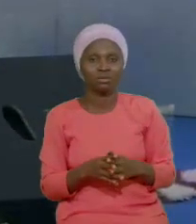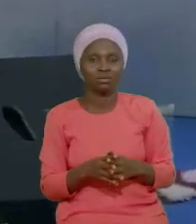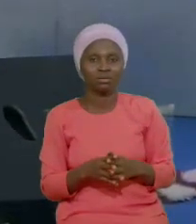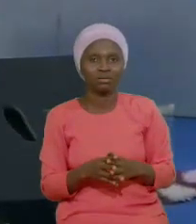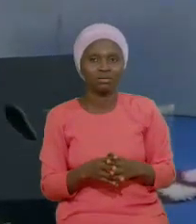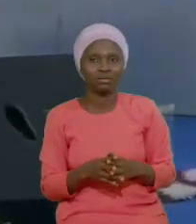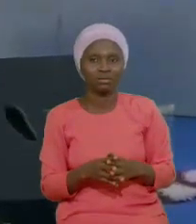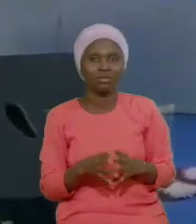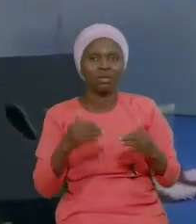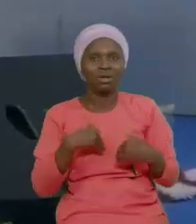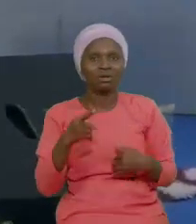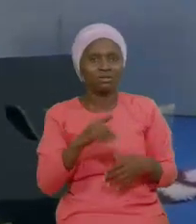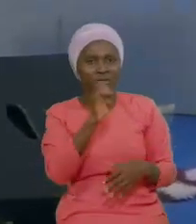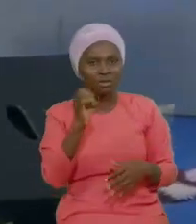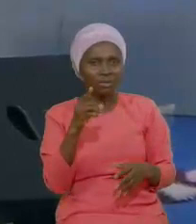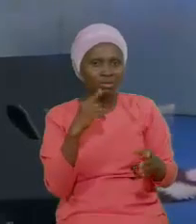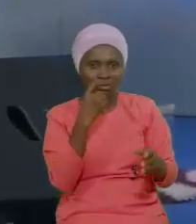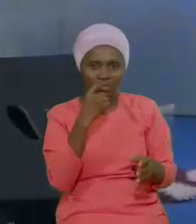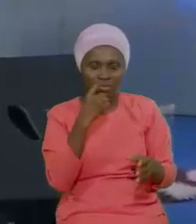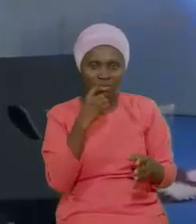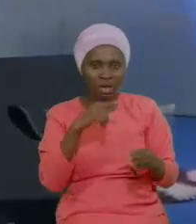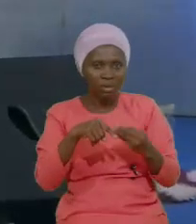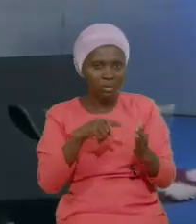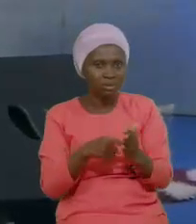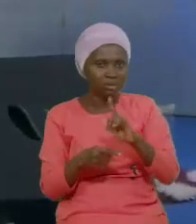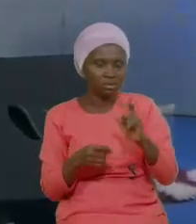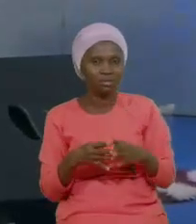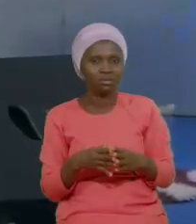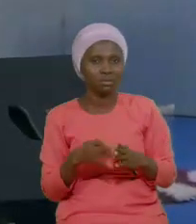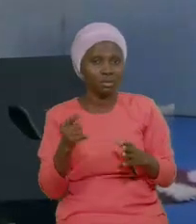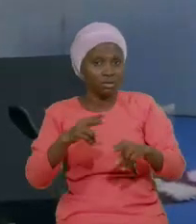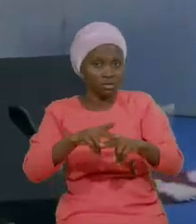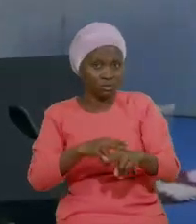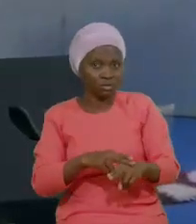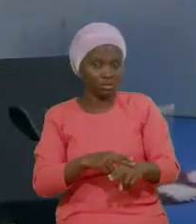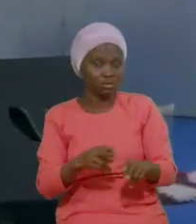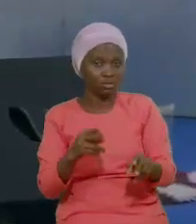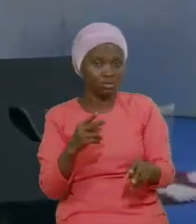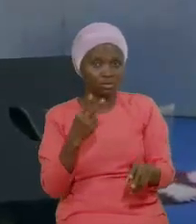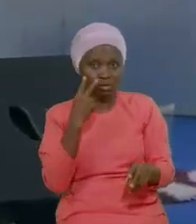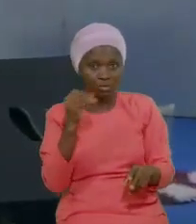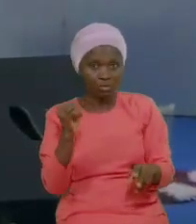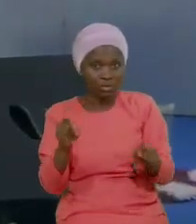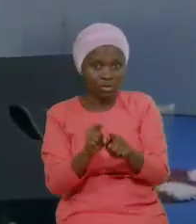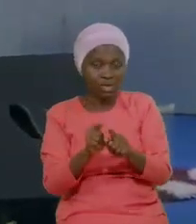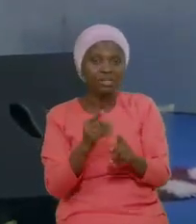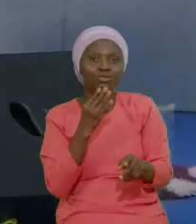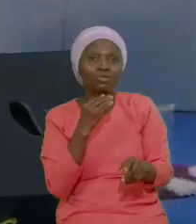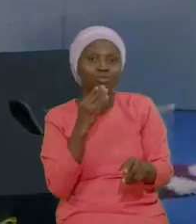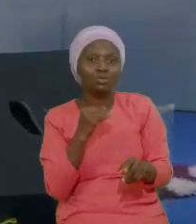Have you ever thought about this? The salt looks like sugar.